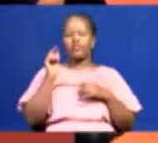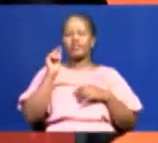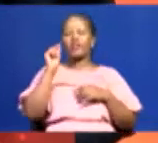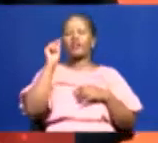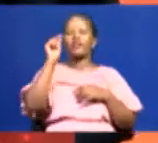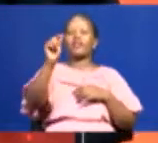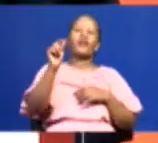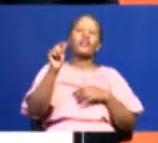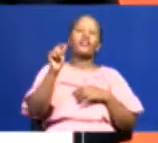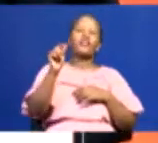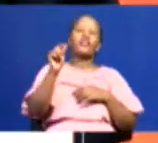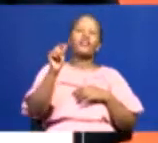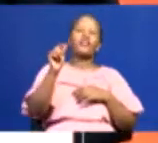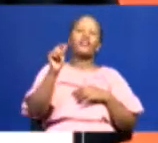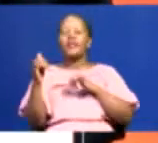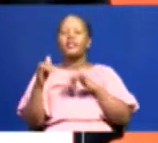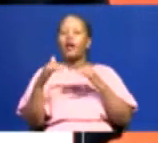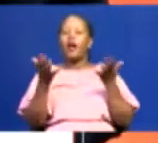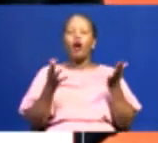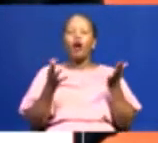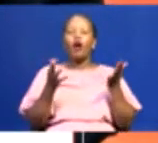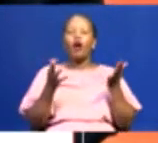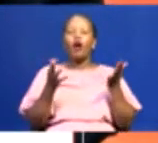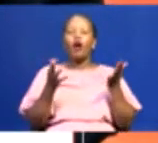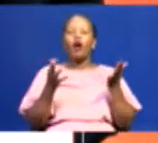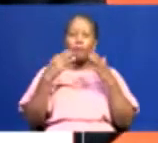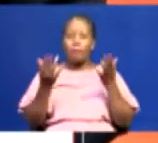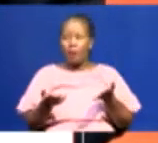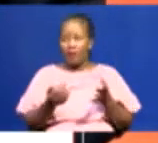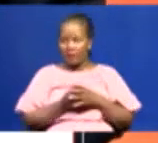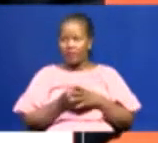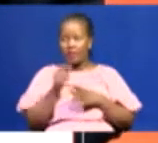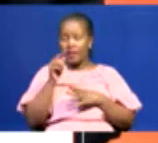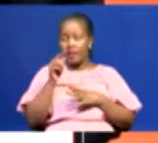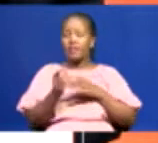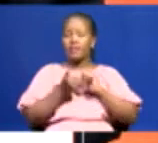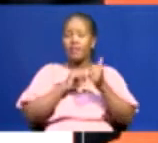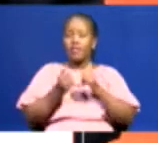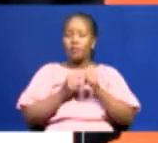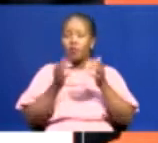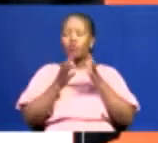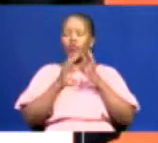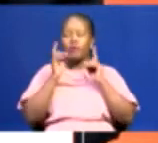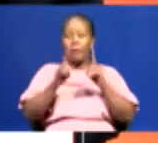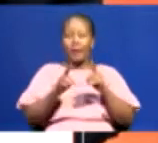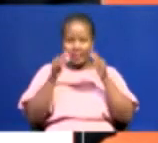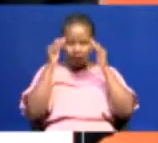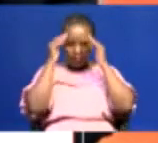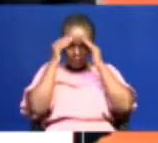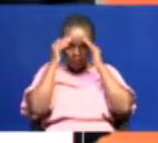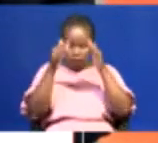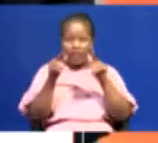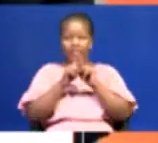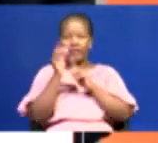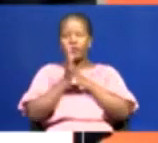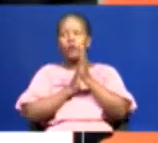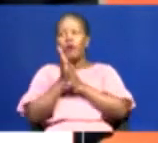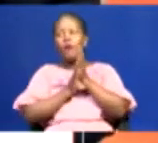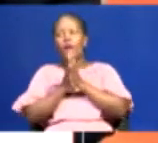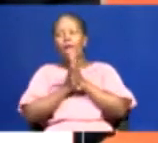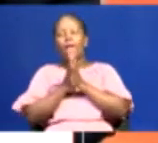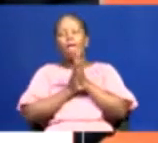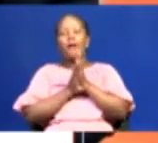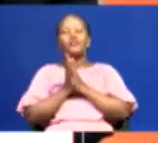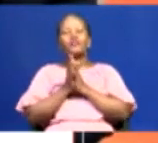in how the game is played and the rules of the sport? Well, this is a sport that requires accuracy, focus, and passion. Our sports reporter, Daniel